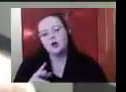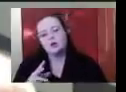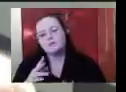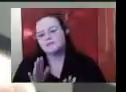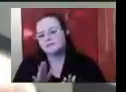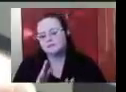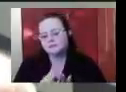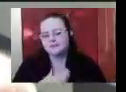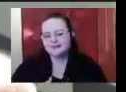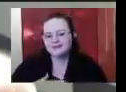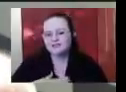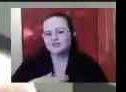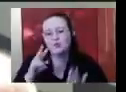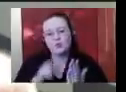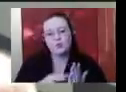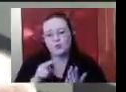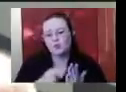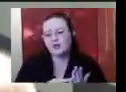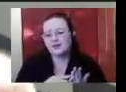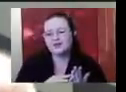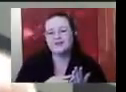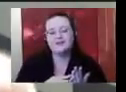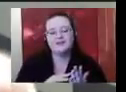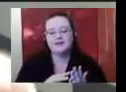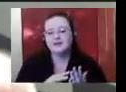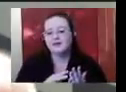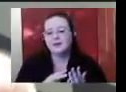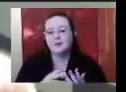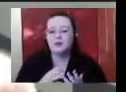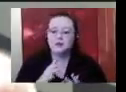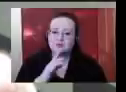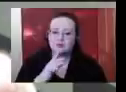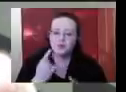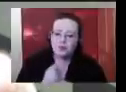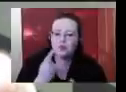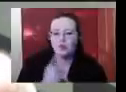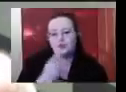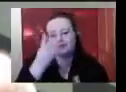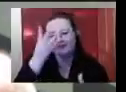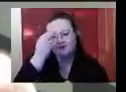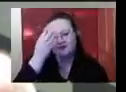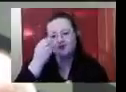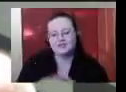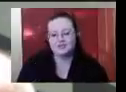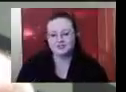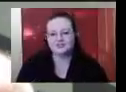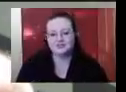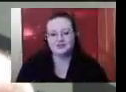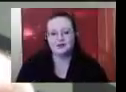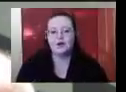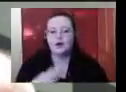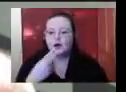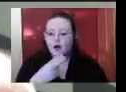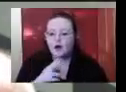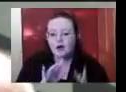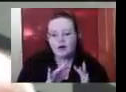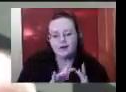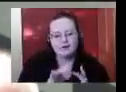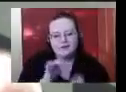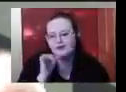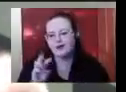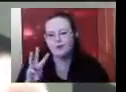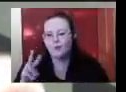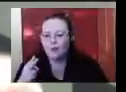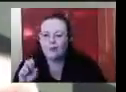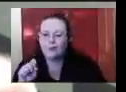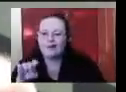information, not things that you get on WhatsApp, but go online, go to the Halton website or the Public Health Agency